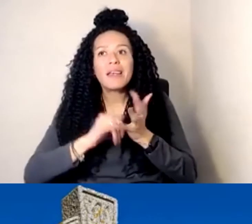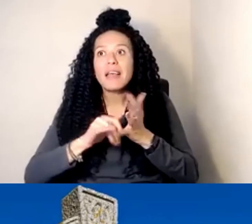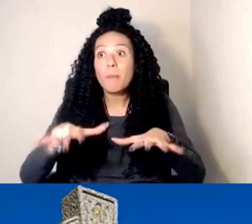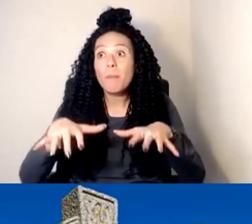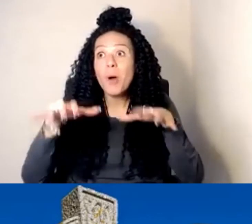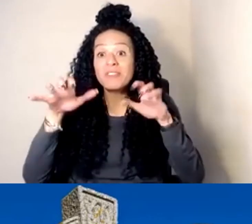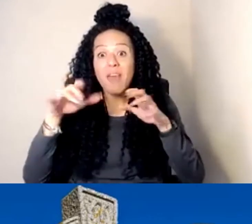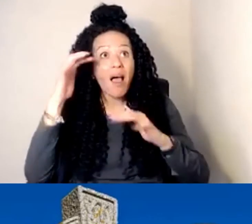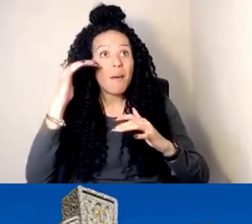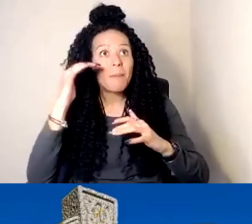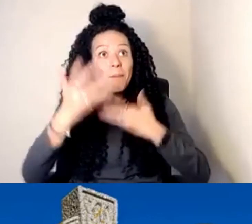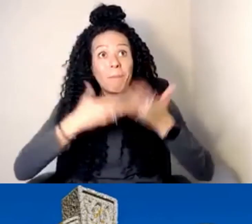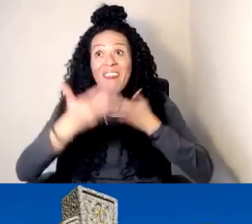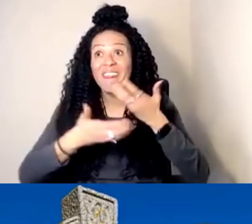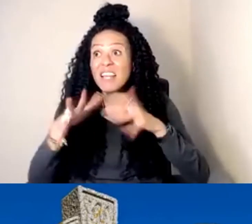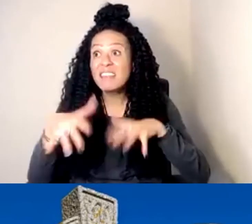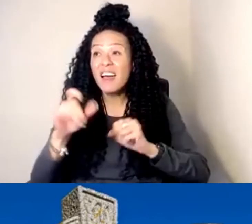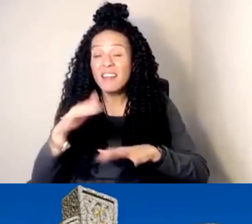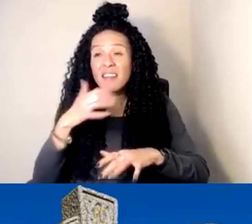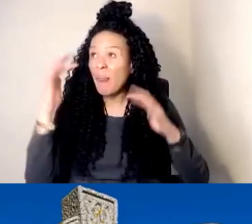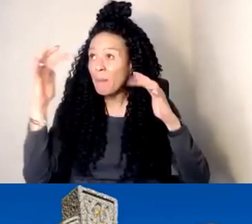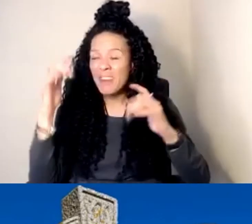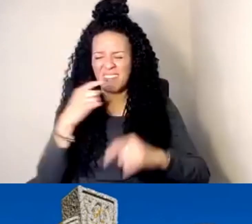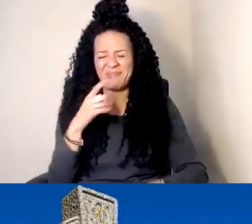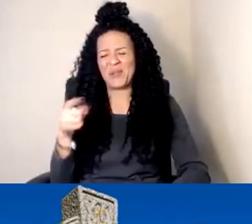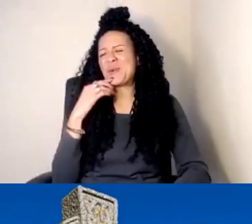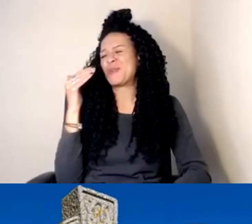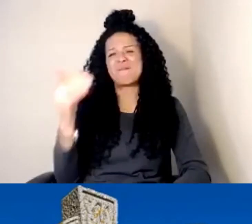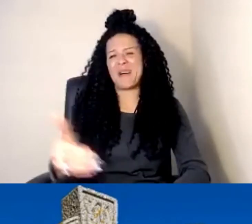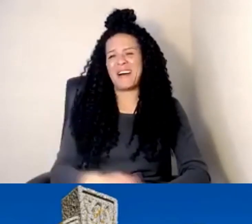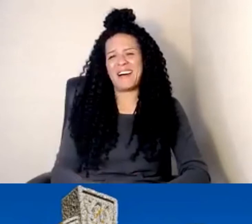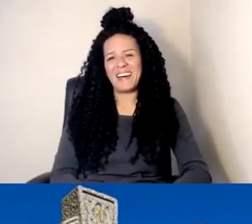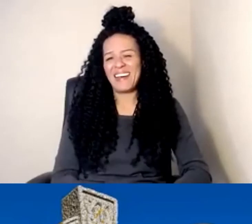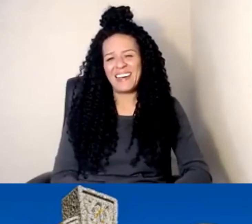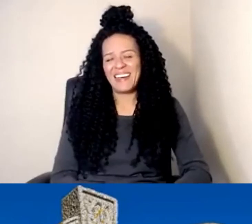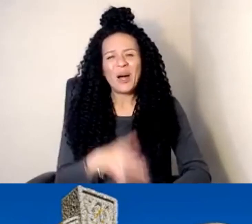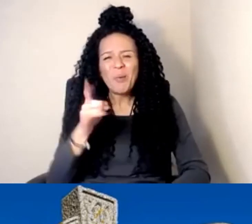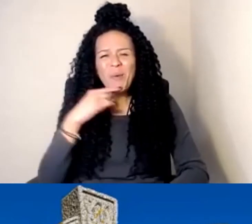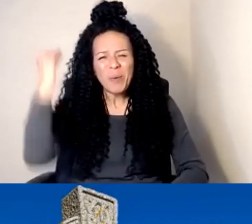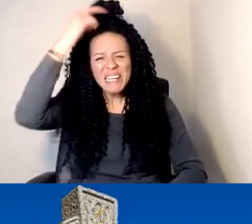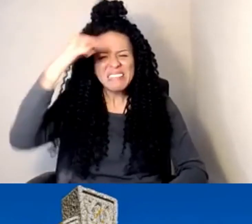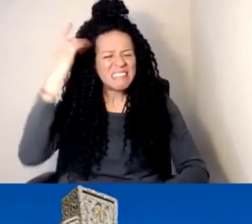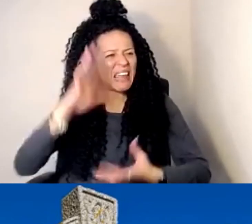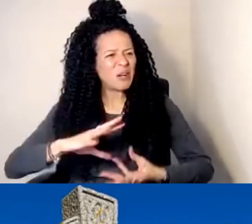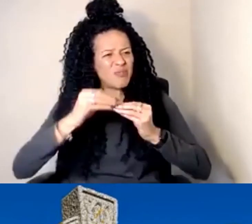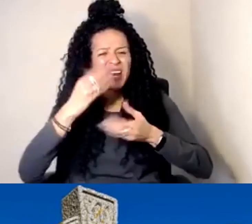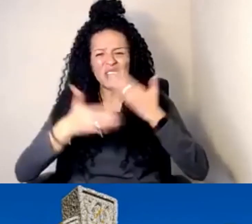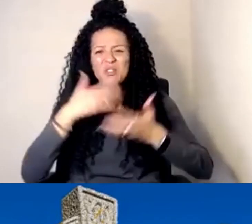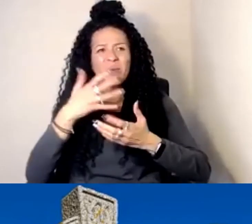happened. That's where it started. You're going too far there. What would a saint be doing making stories to